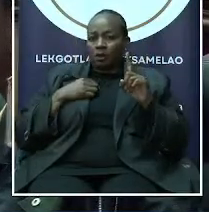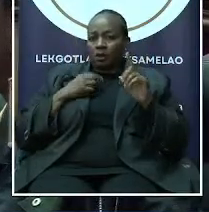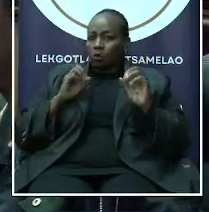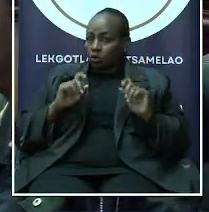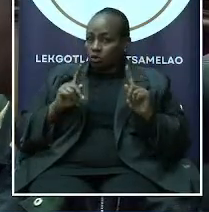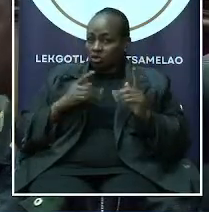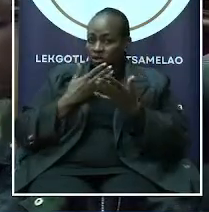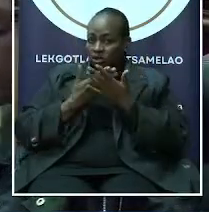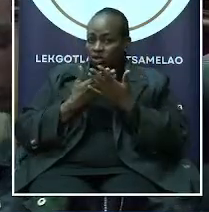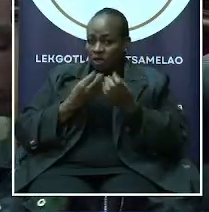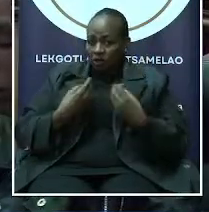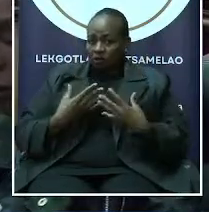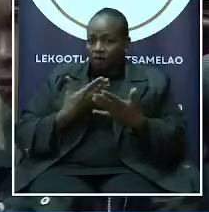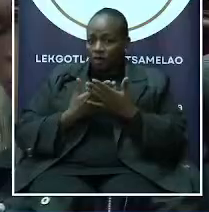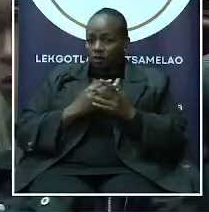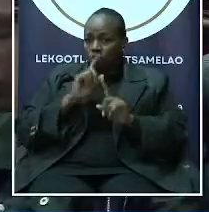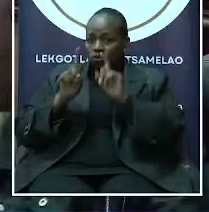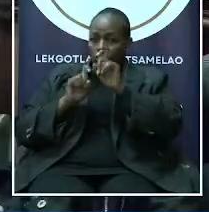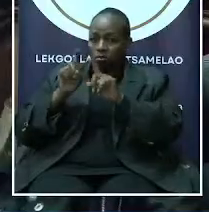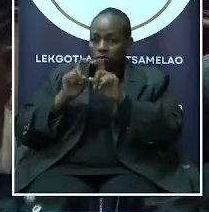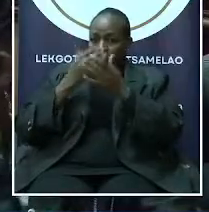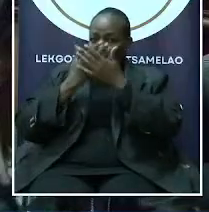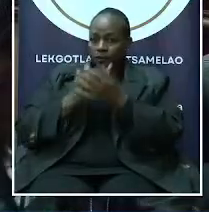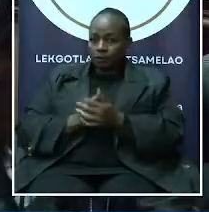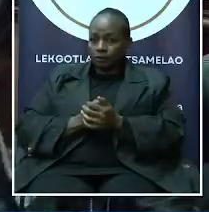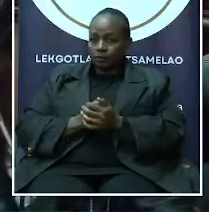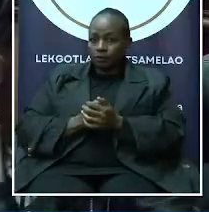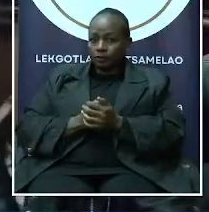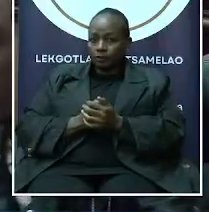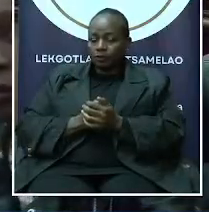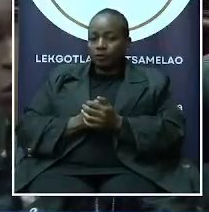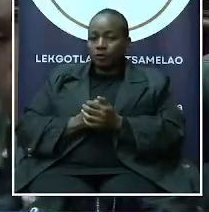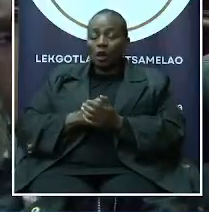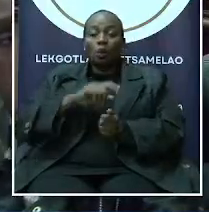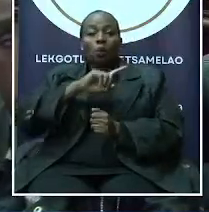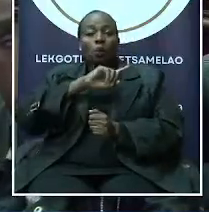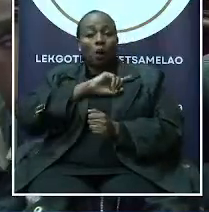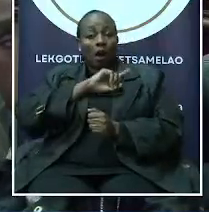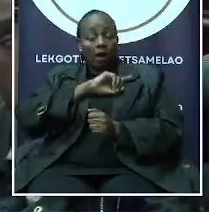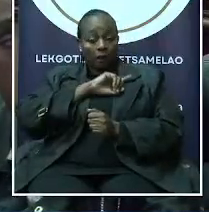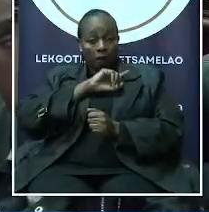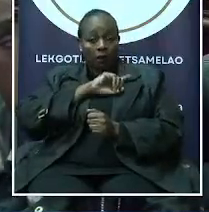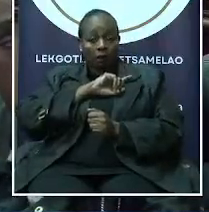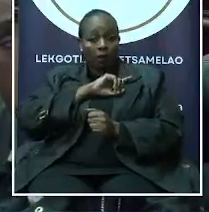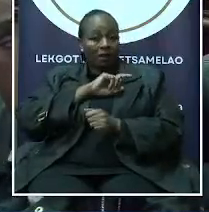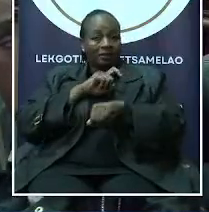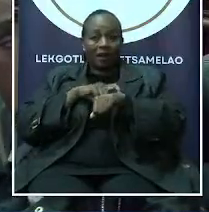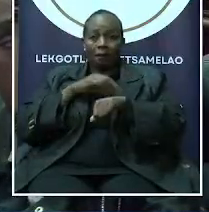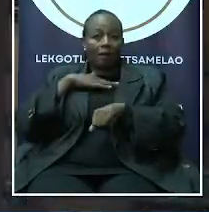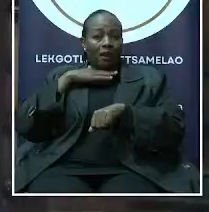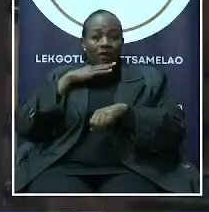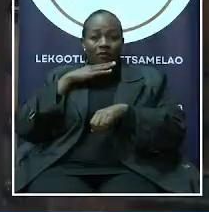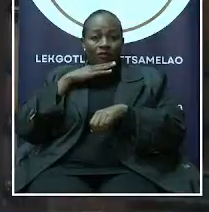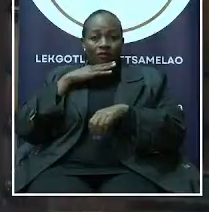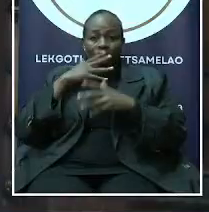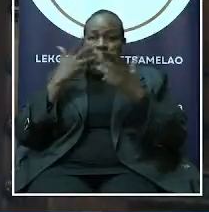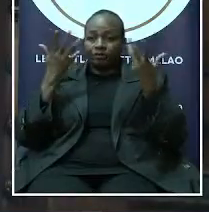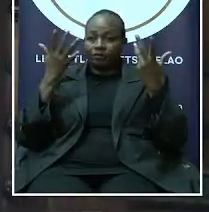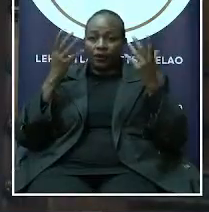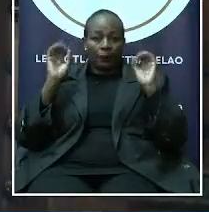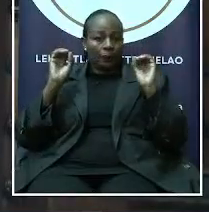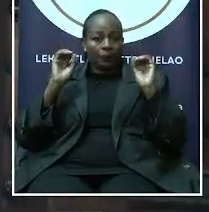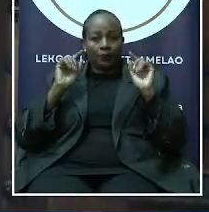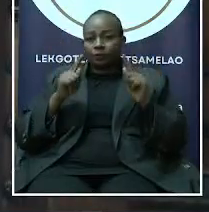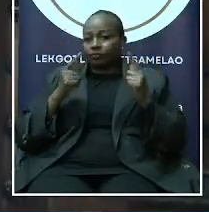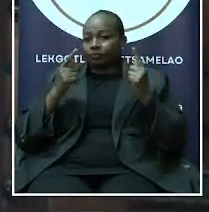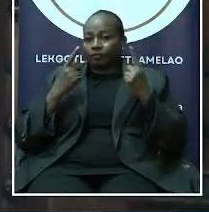to ask questions? I think because we've really ran out of time, we cannot do